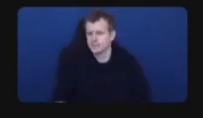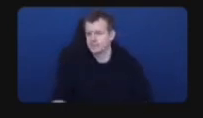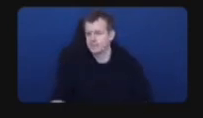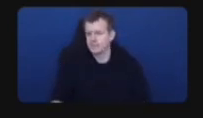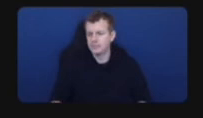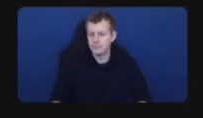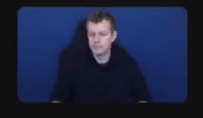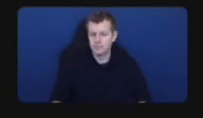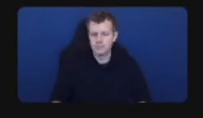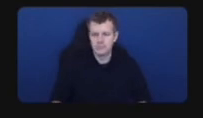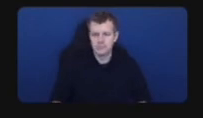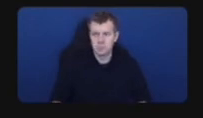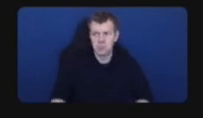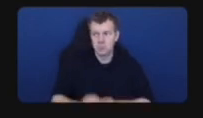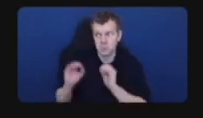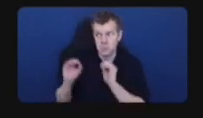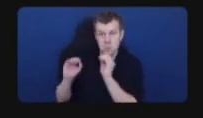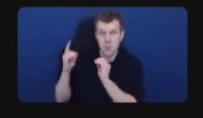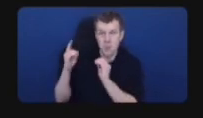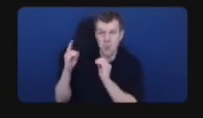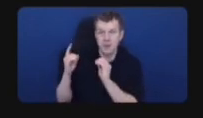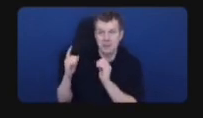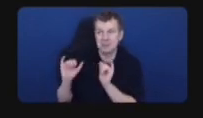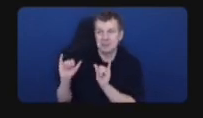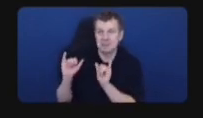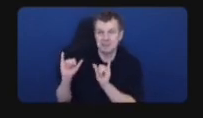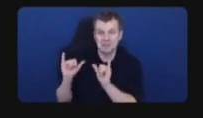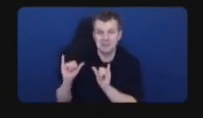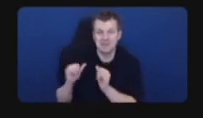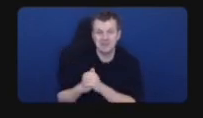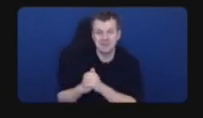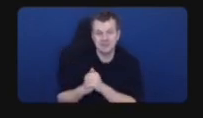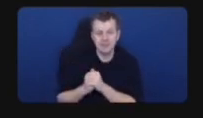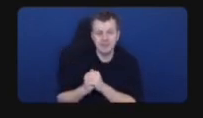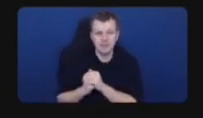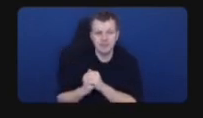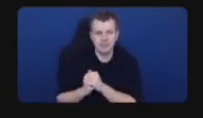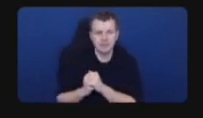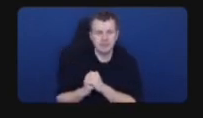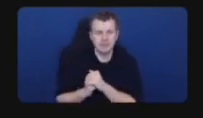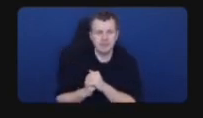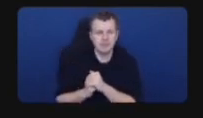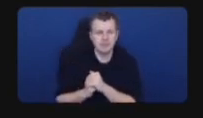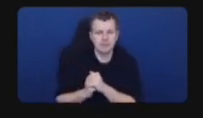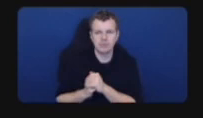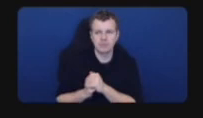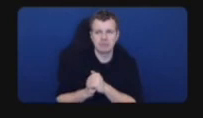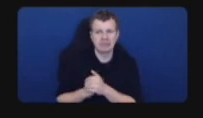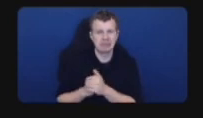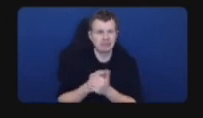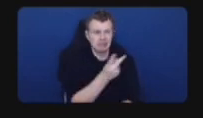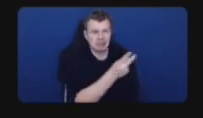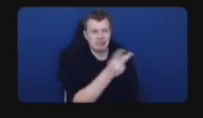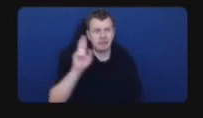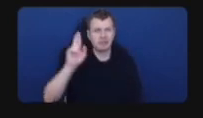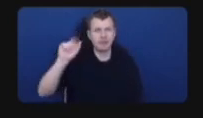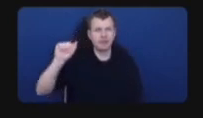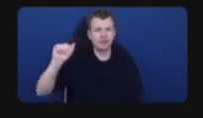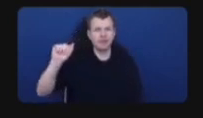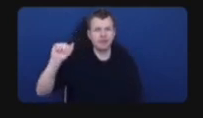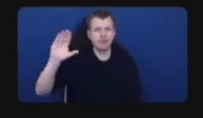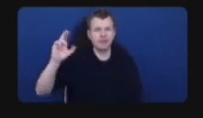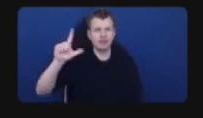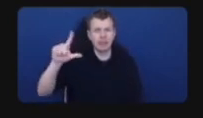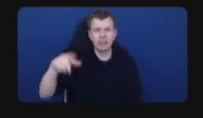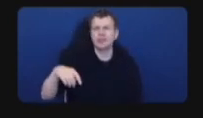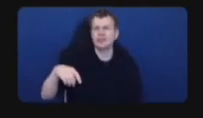Maybe not. Okay. Rachel or Terry, my apologies.